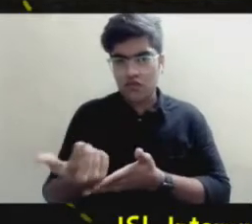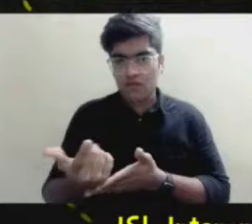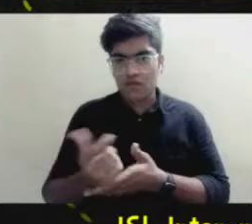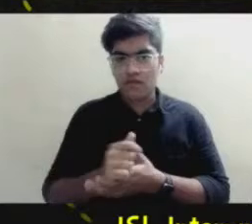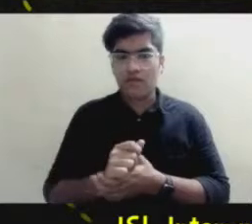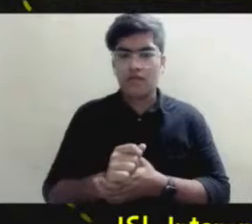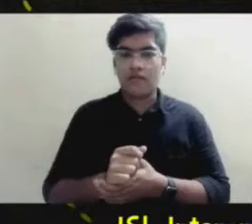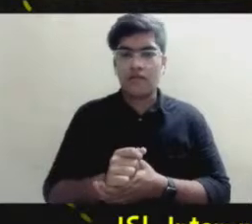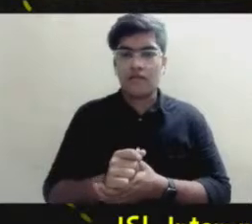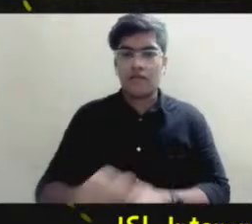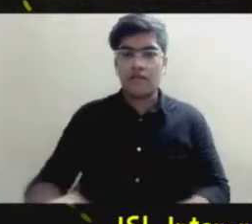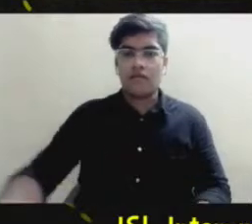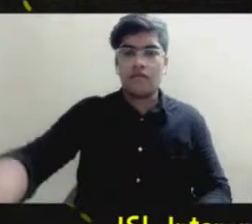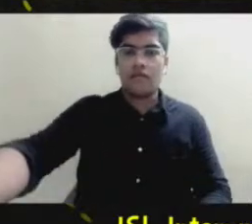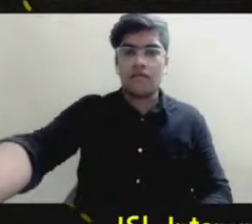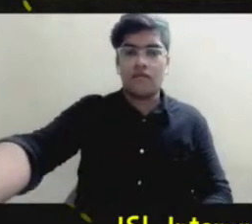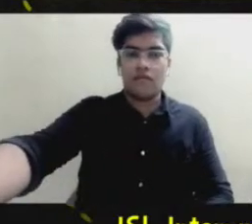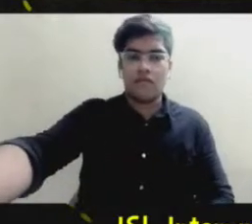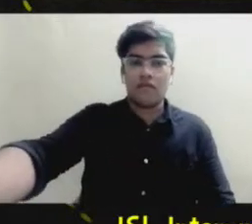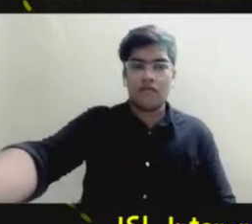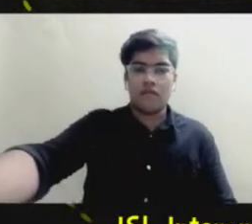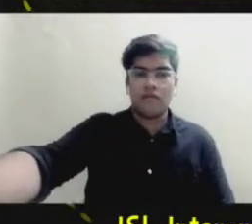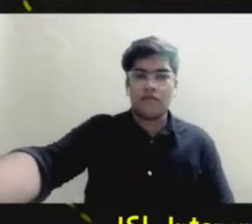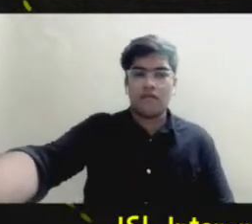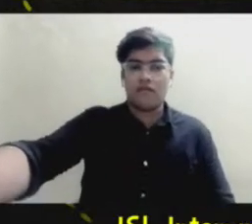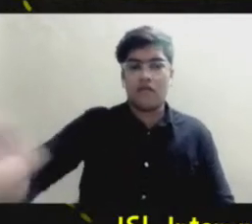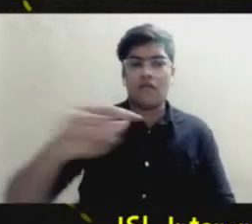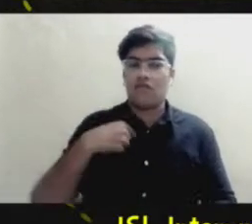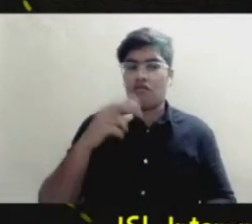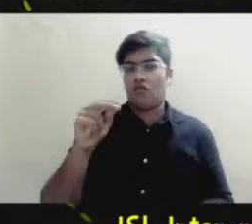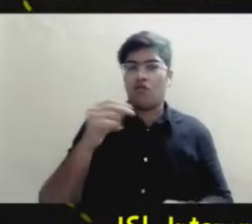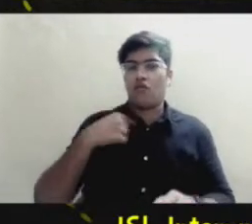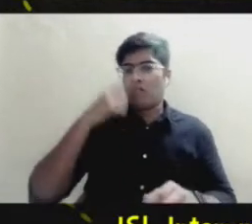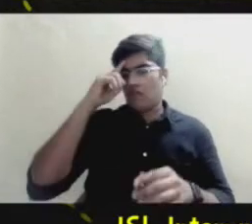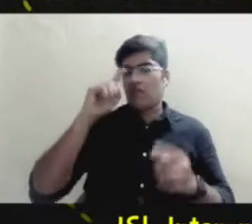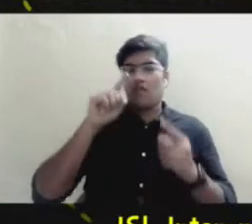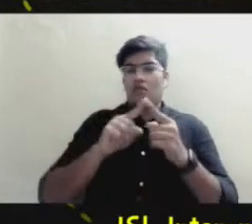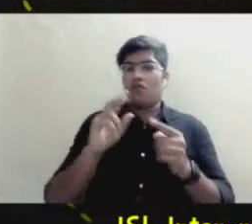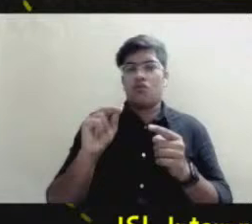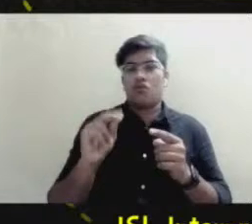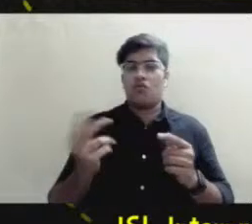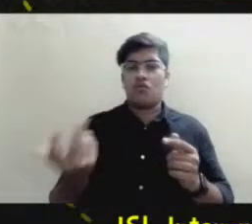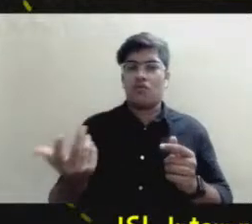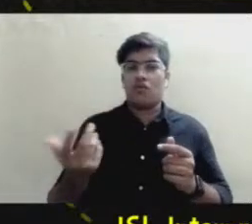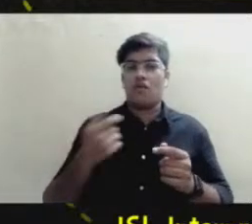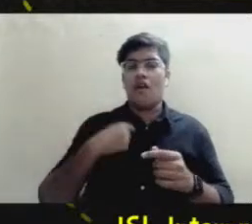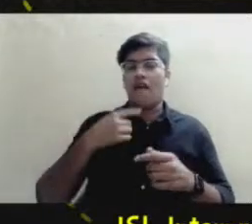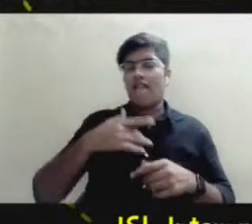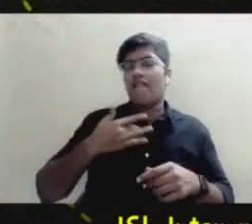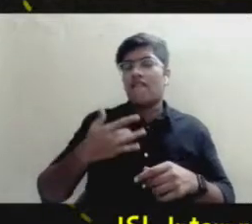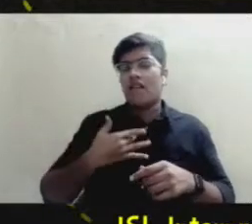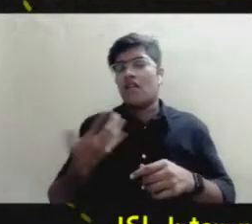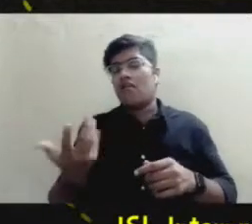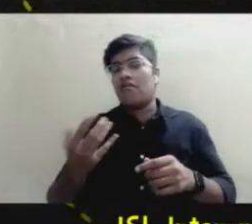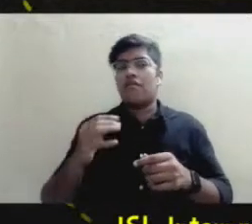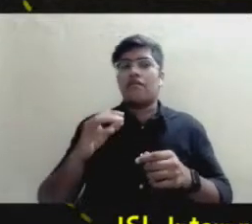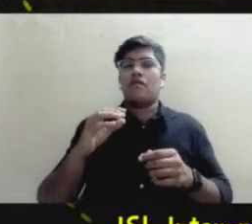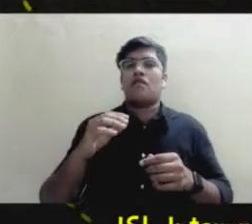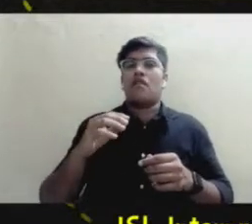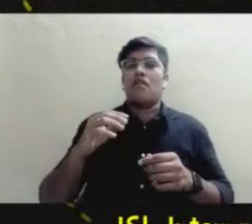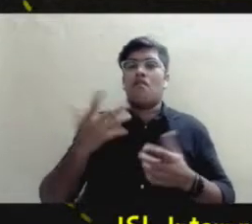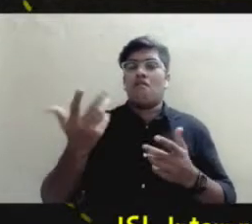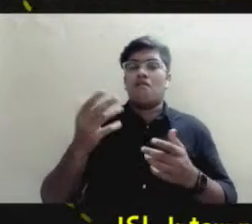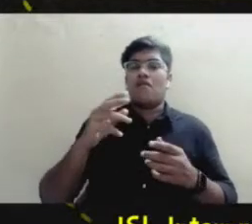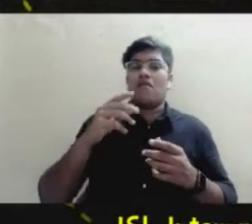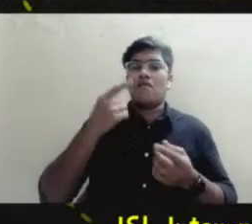I wouldn't agree with that at all, I mean, I feel censorship is not required. I